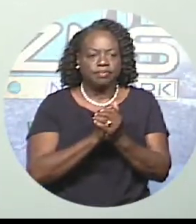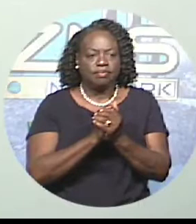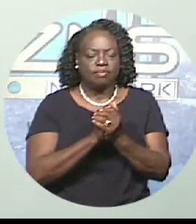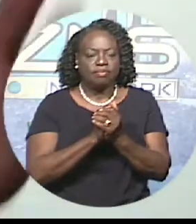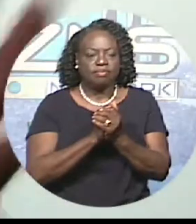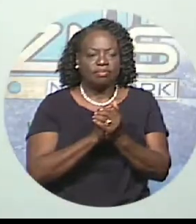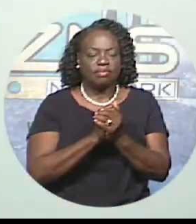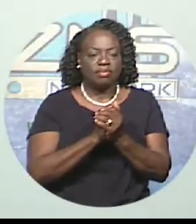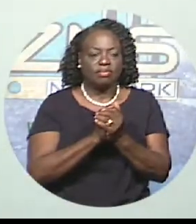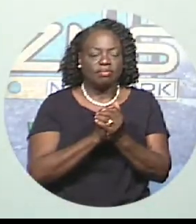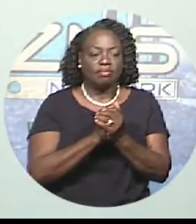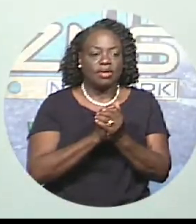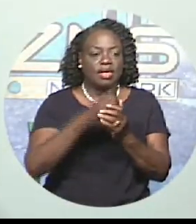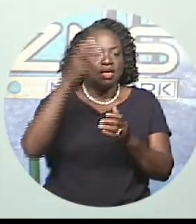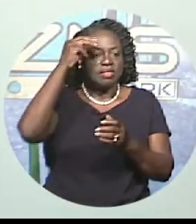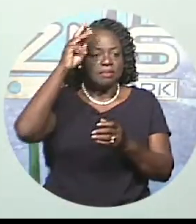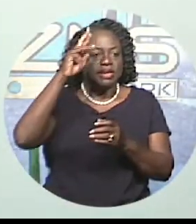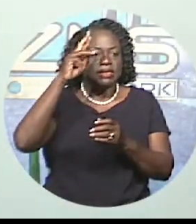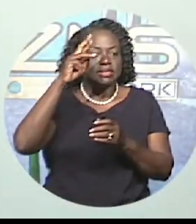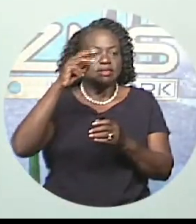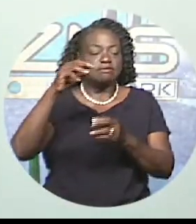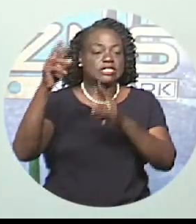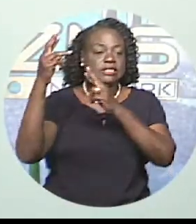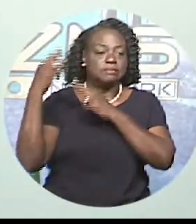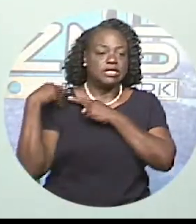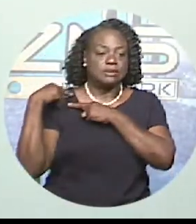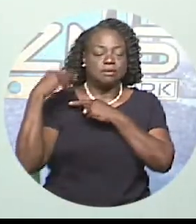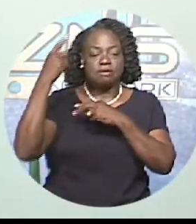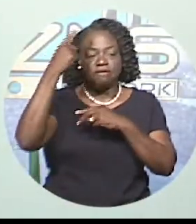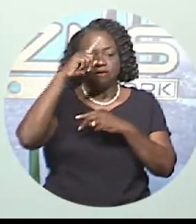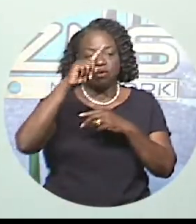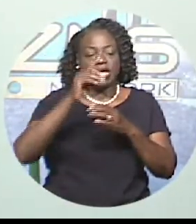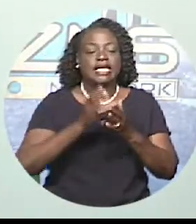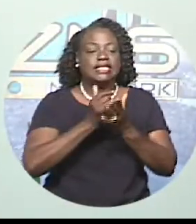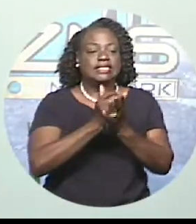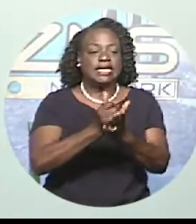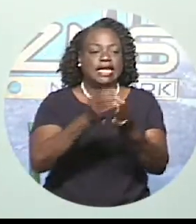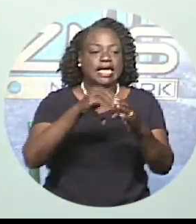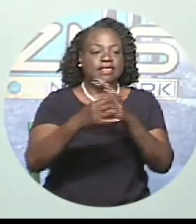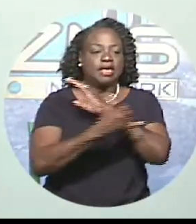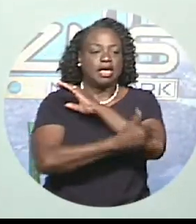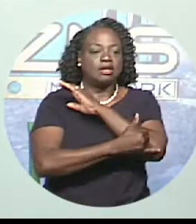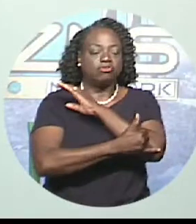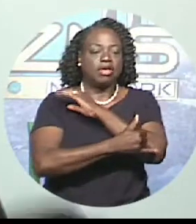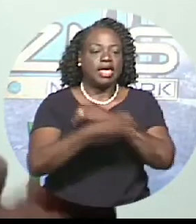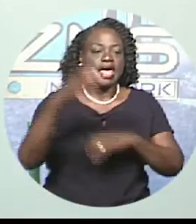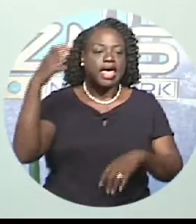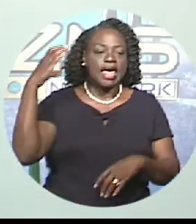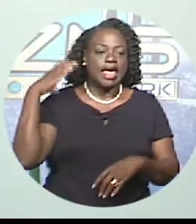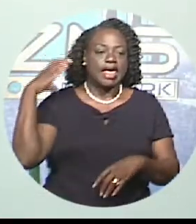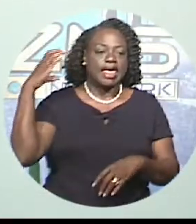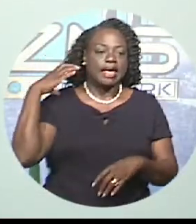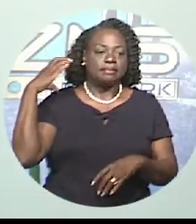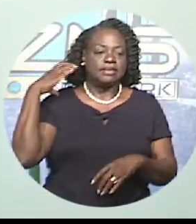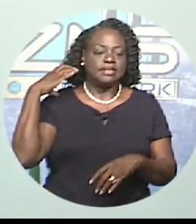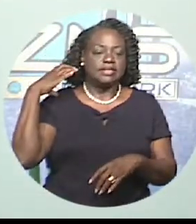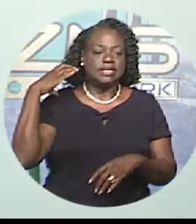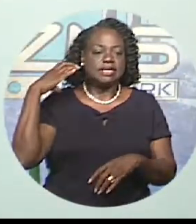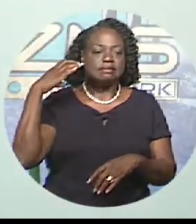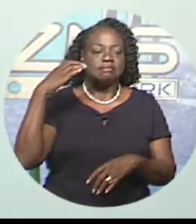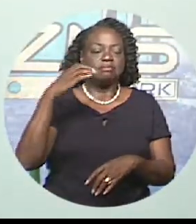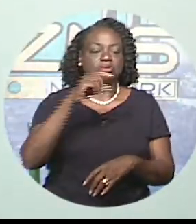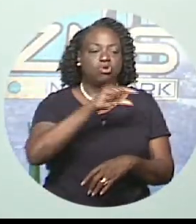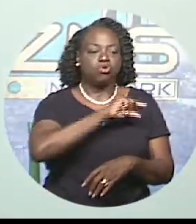the best. Now, the minister vid responsibility for sloop sailing in the country, Captain Virginius Alfred Cornelius Gray, says